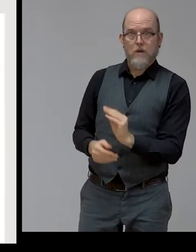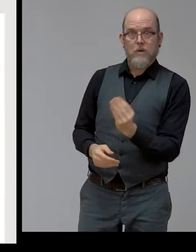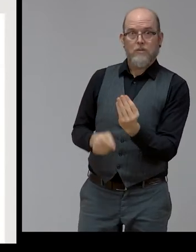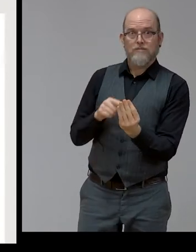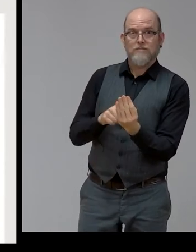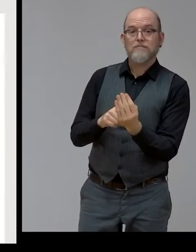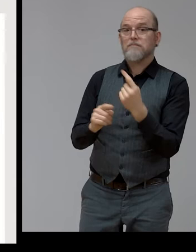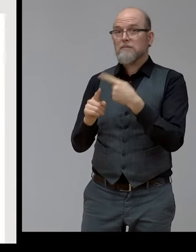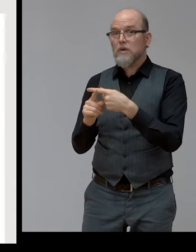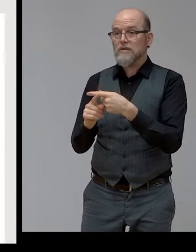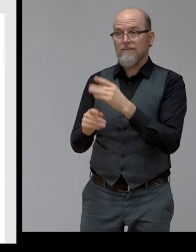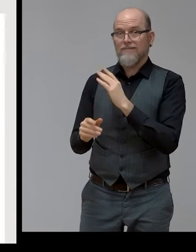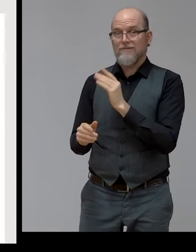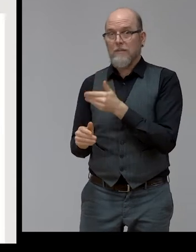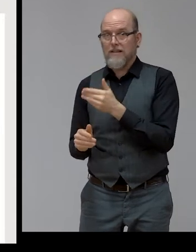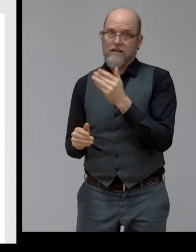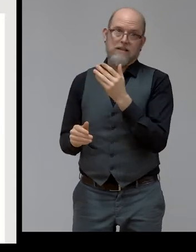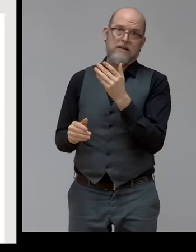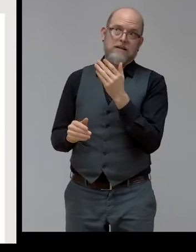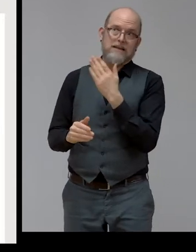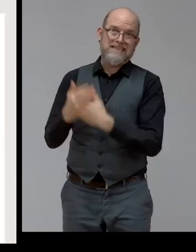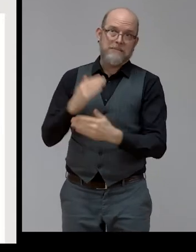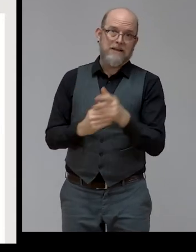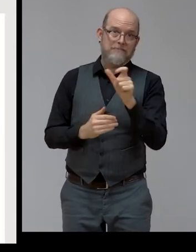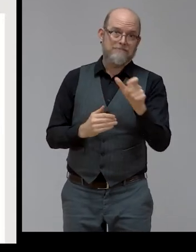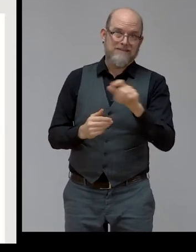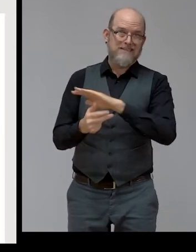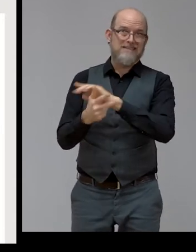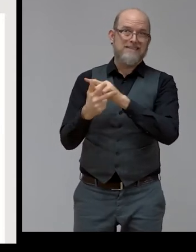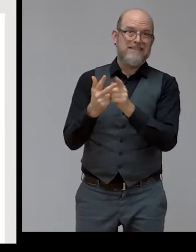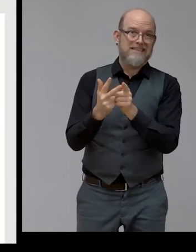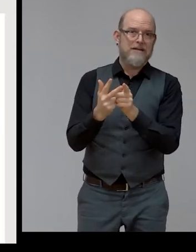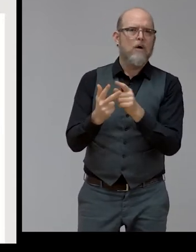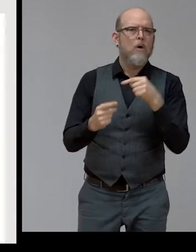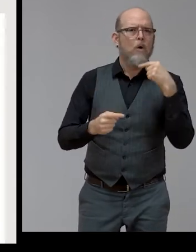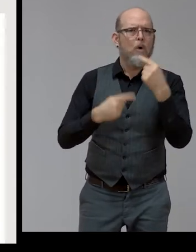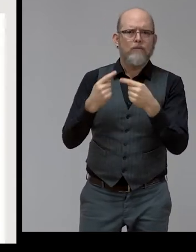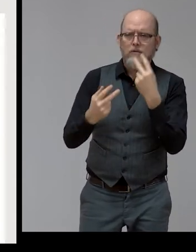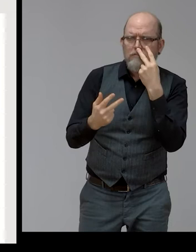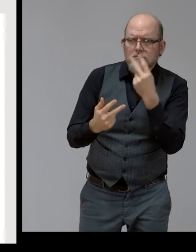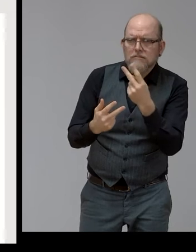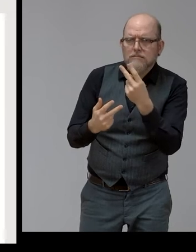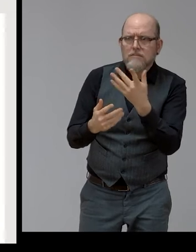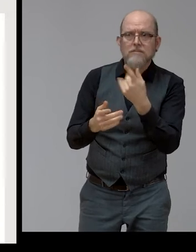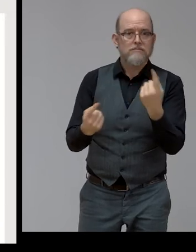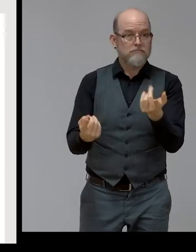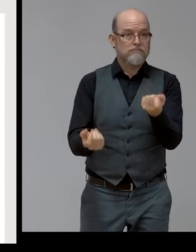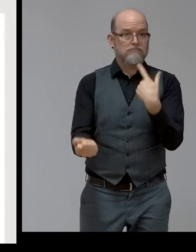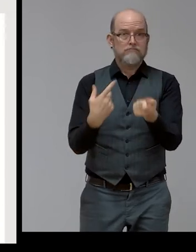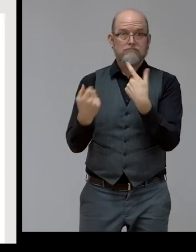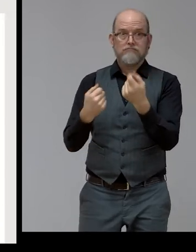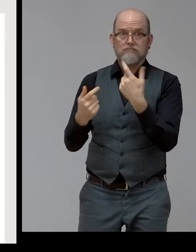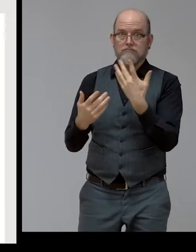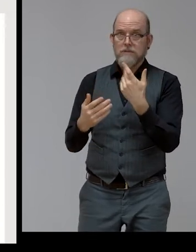disabilities. So every day we have an open call. We collect applications from all over Turkey, and that's